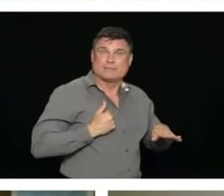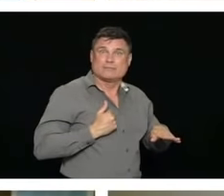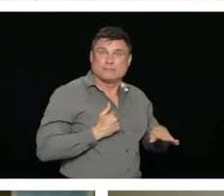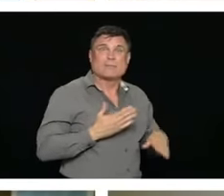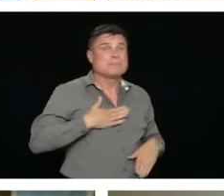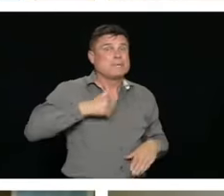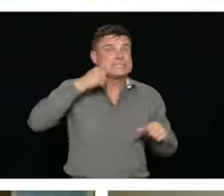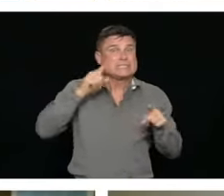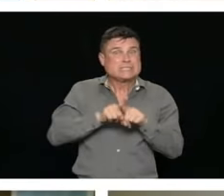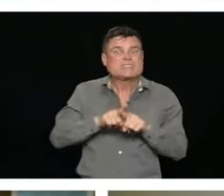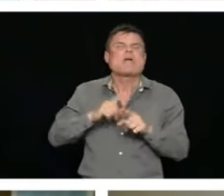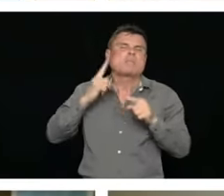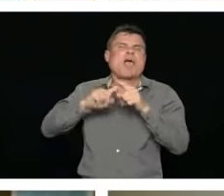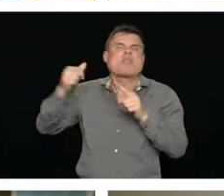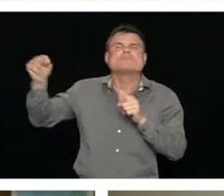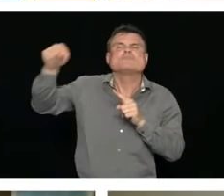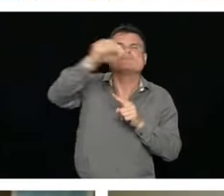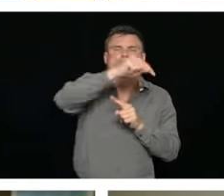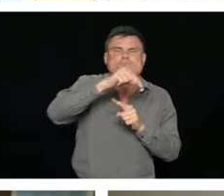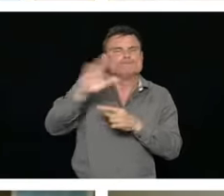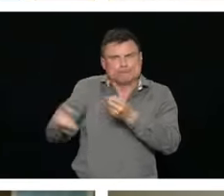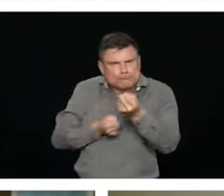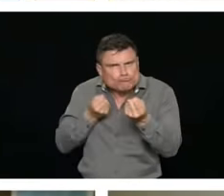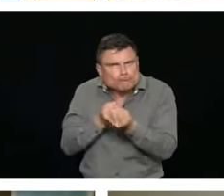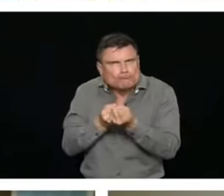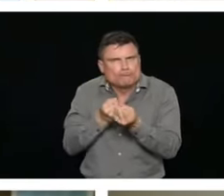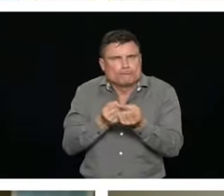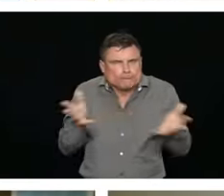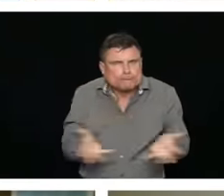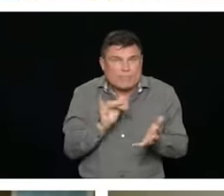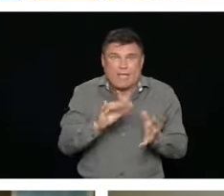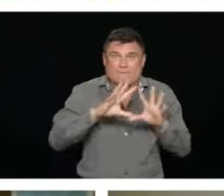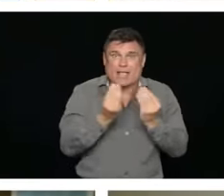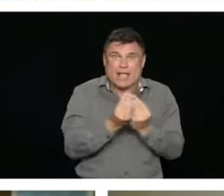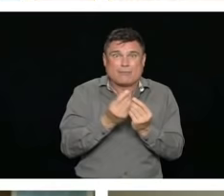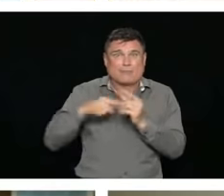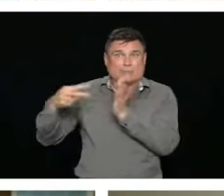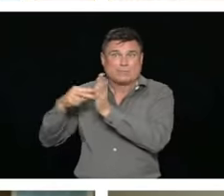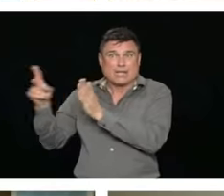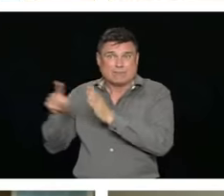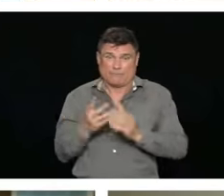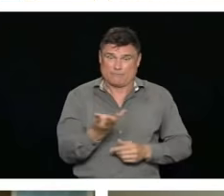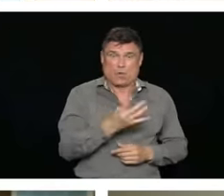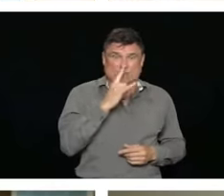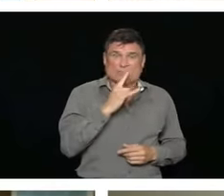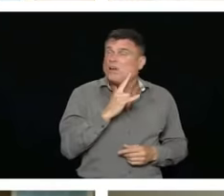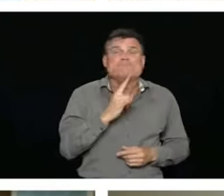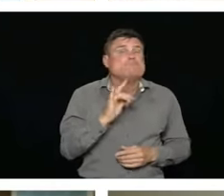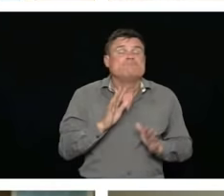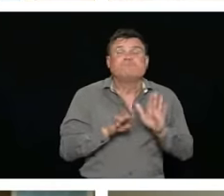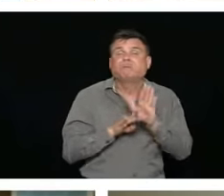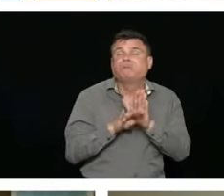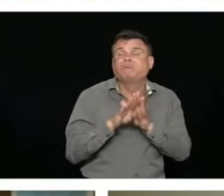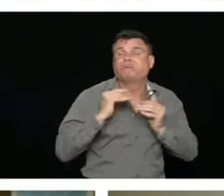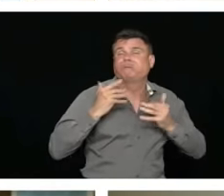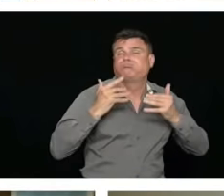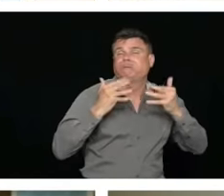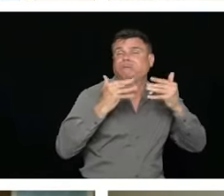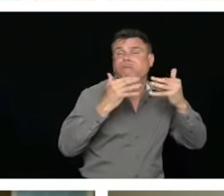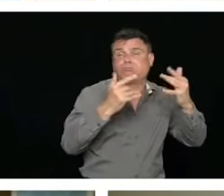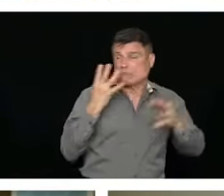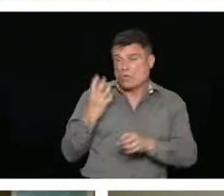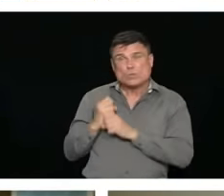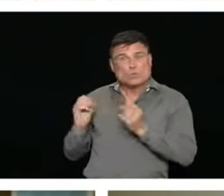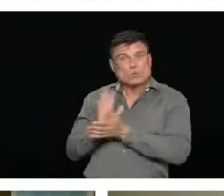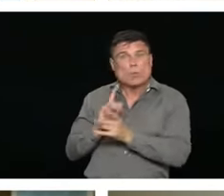also lots of good global resources for us to be able to help kids who may be really far behind catch up. We know